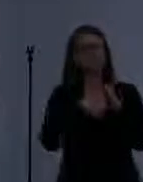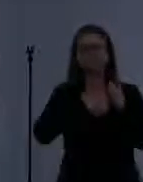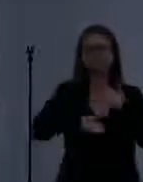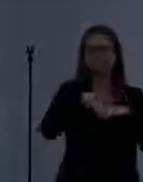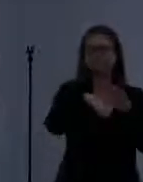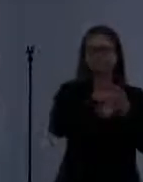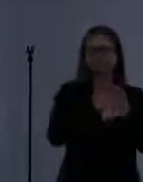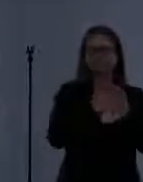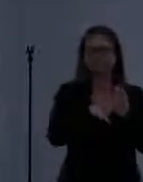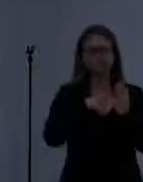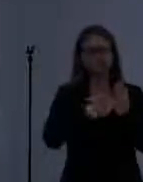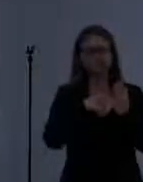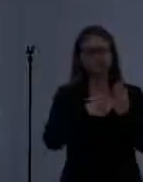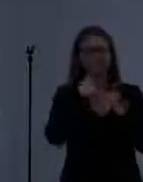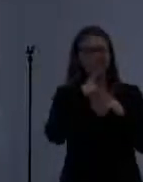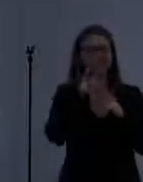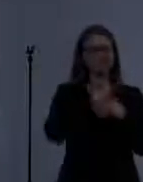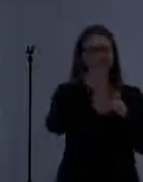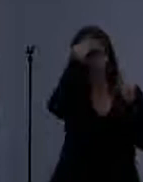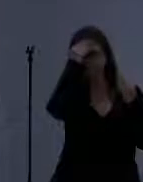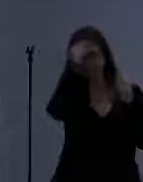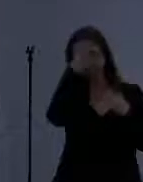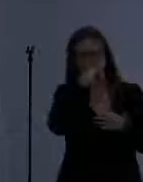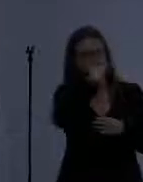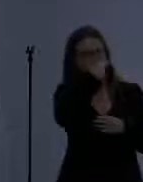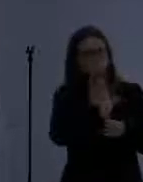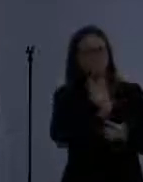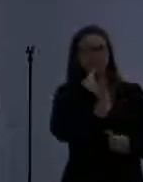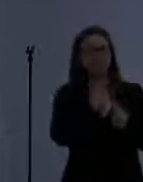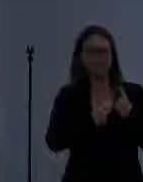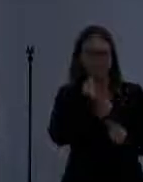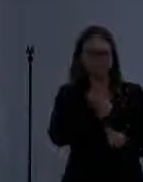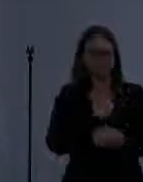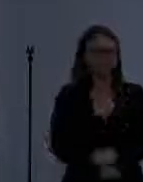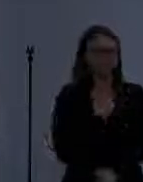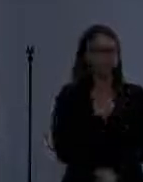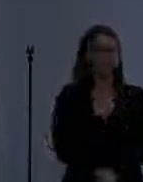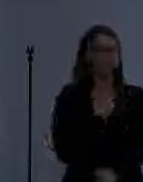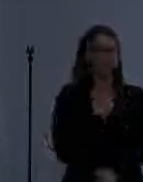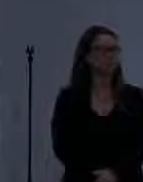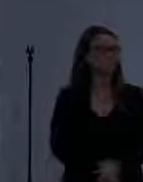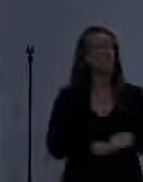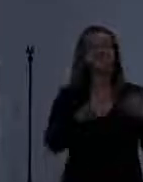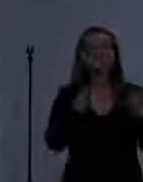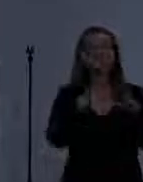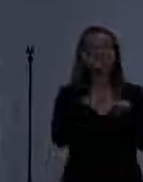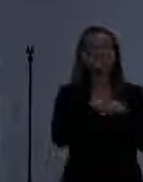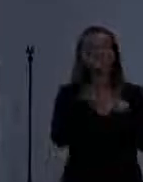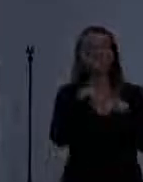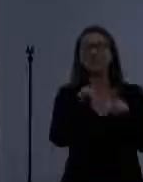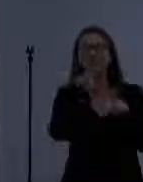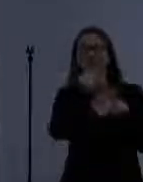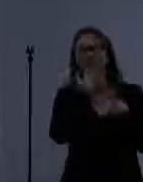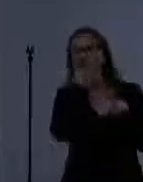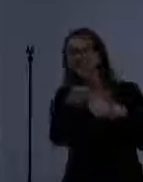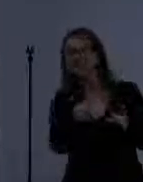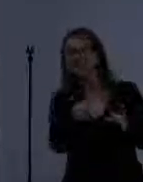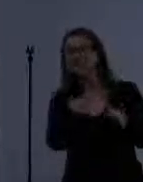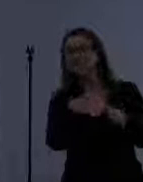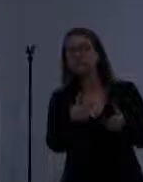important for people to know. And this is where I might ask for some help from you guys.